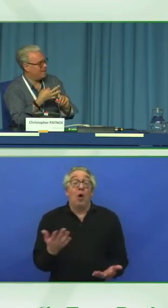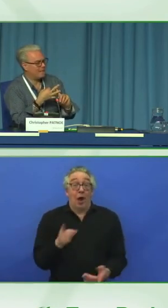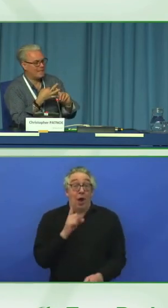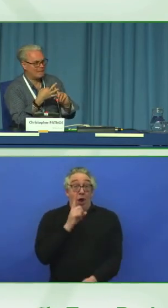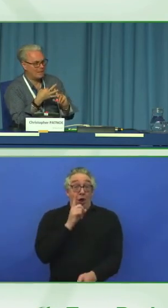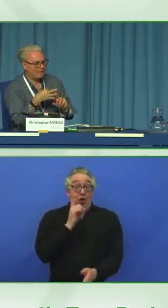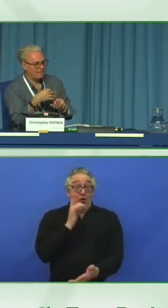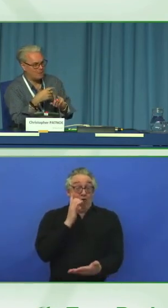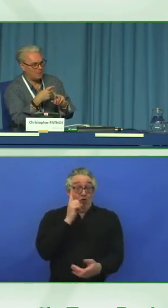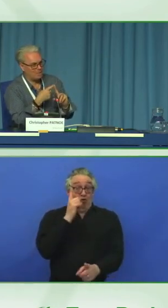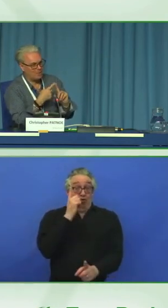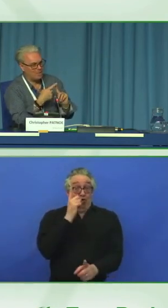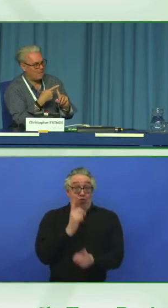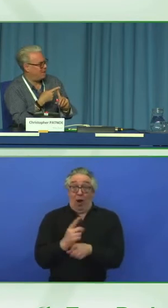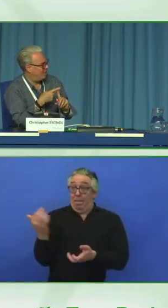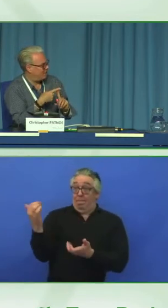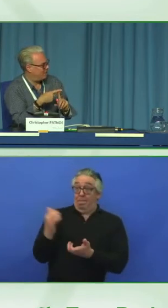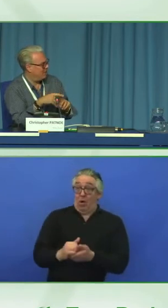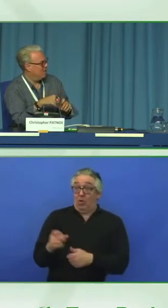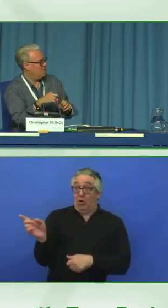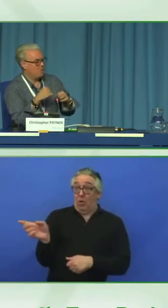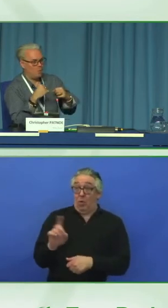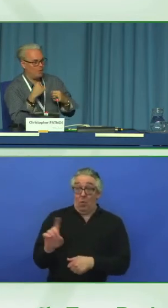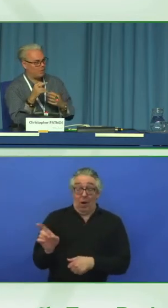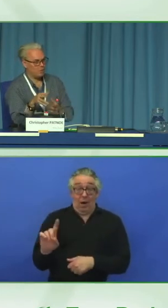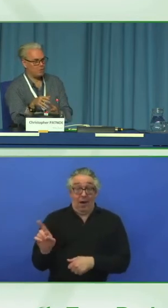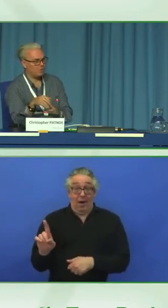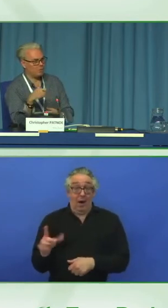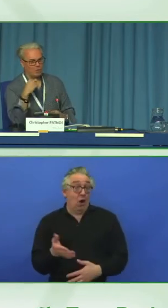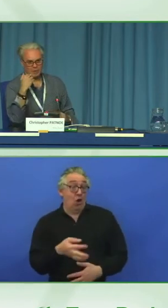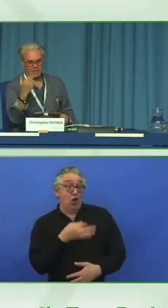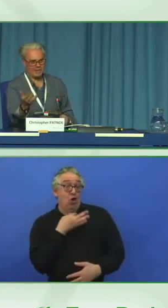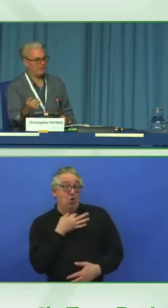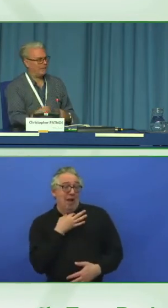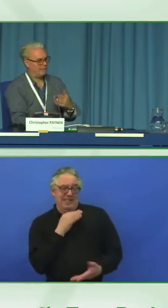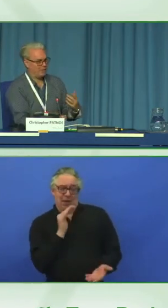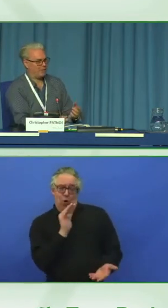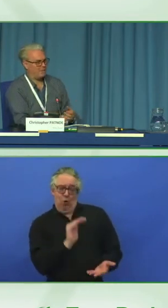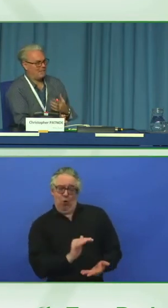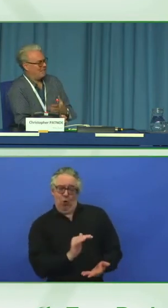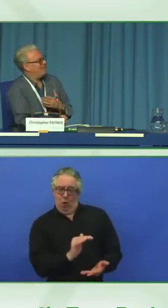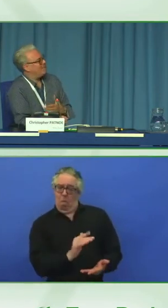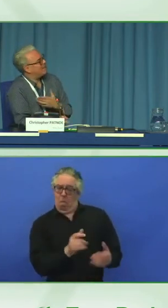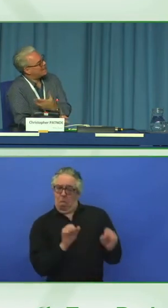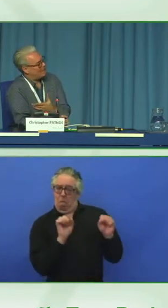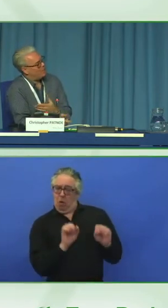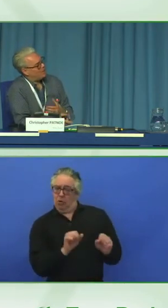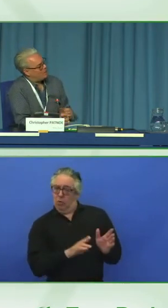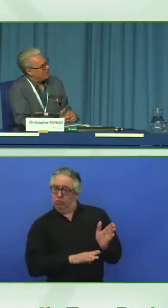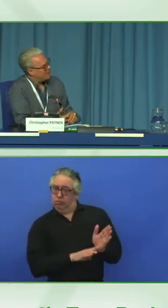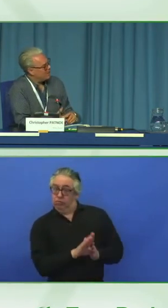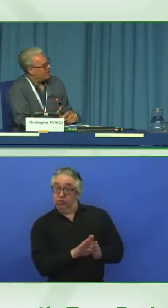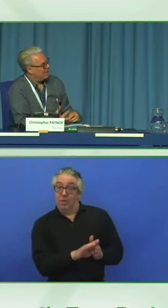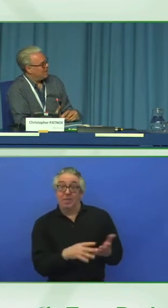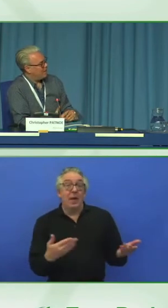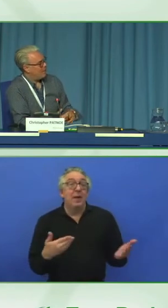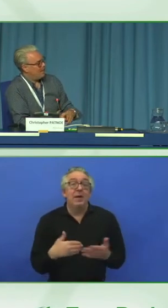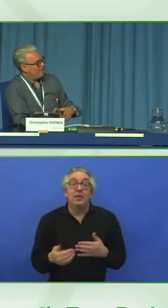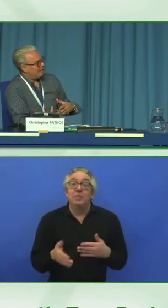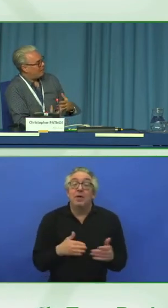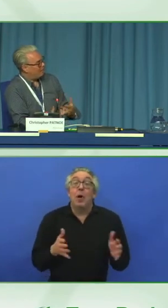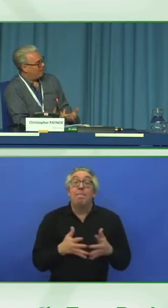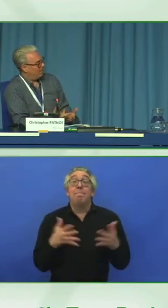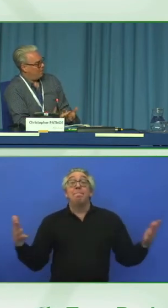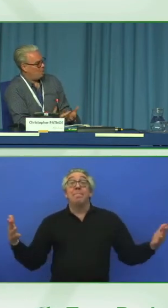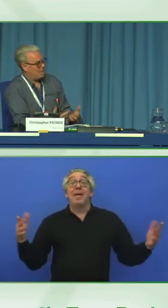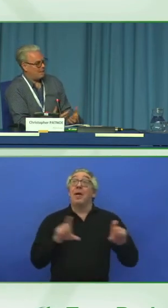Where is the least amount of risk or the most amount of potential? Whether you're Google or an accelerator or a startup, these are the same questions. Now, we